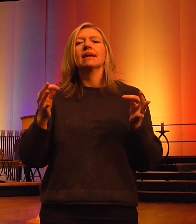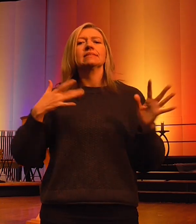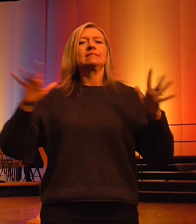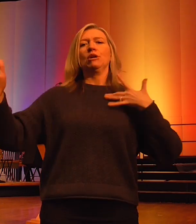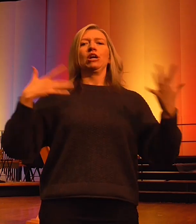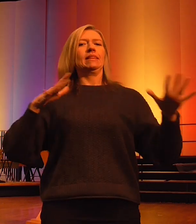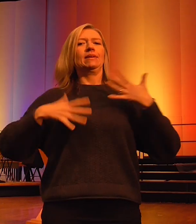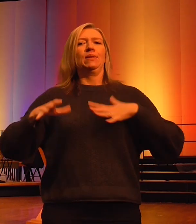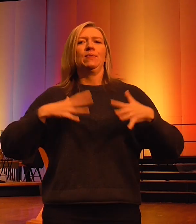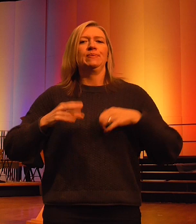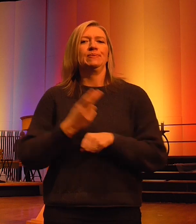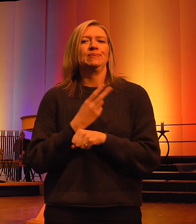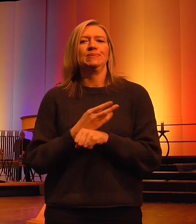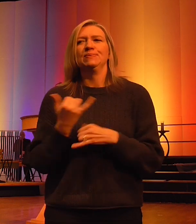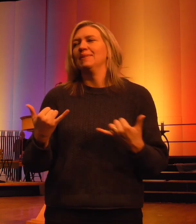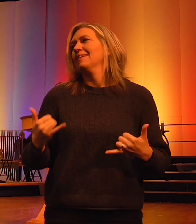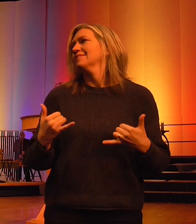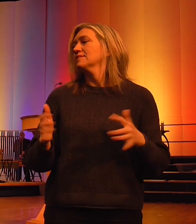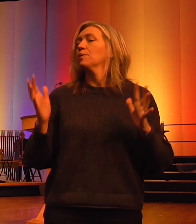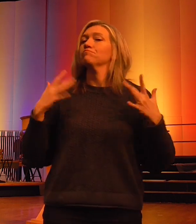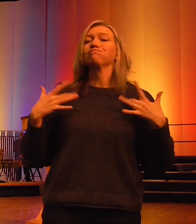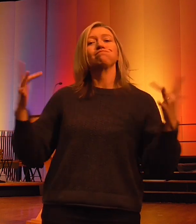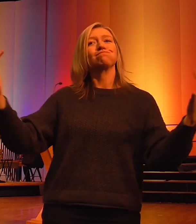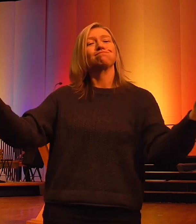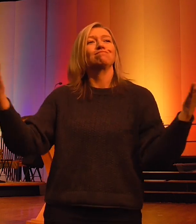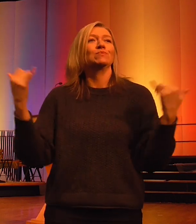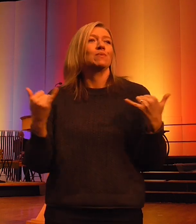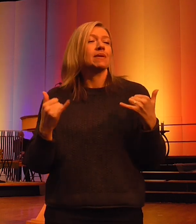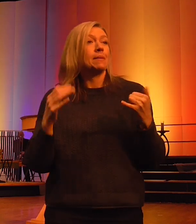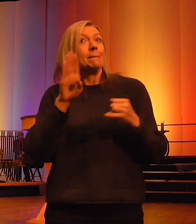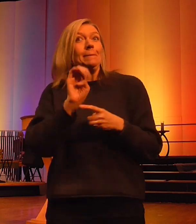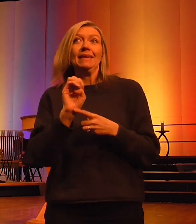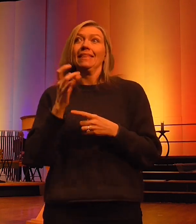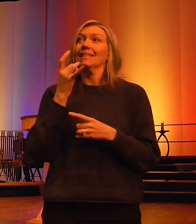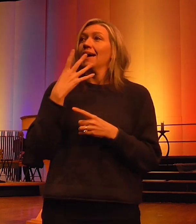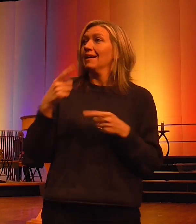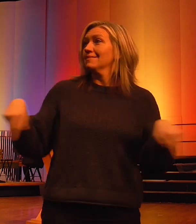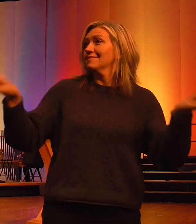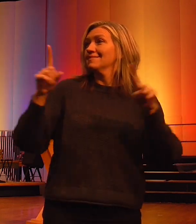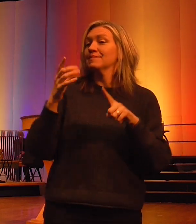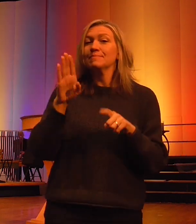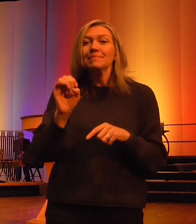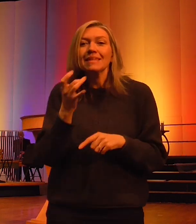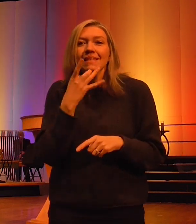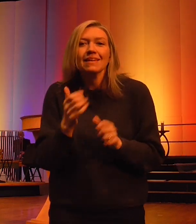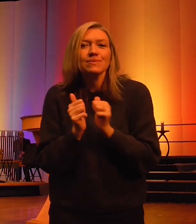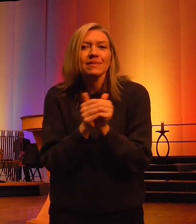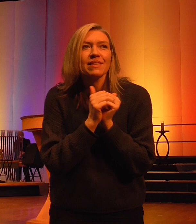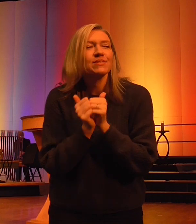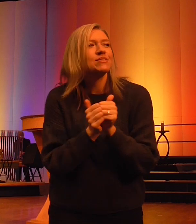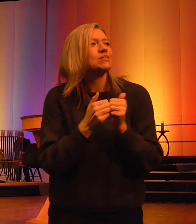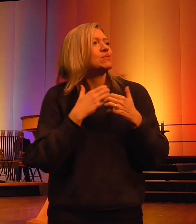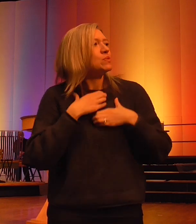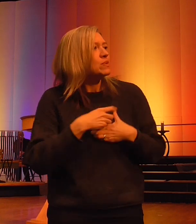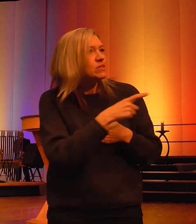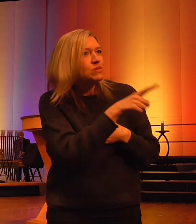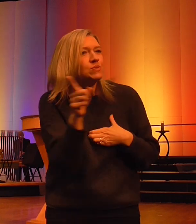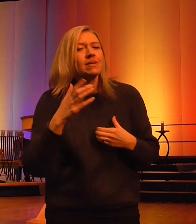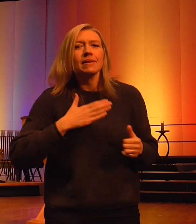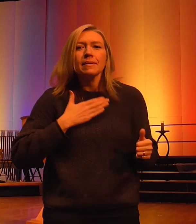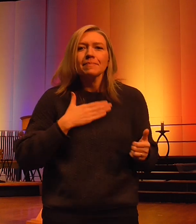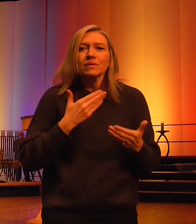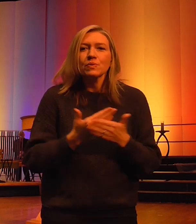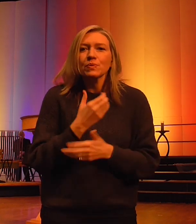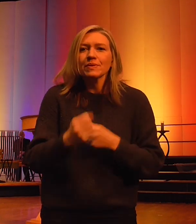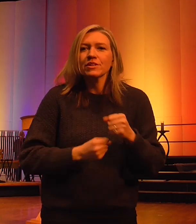So, we'll sparkle today. Be the light. We'll all be the light together. And I want to wish you a happy new year. I